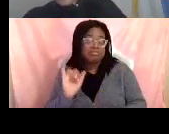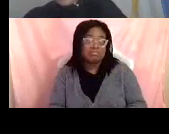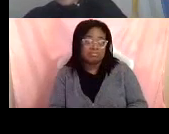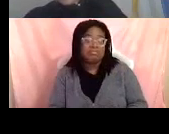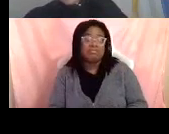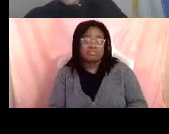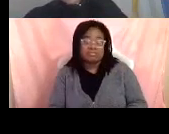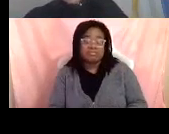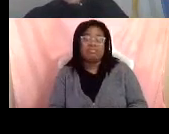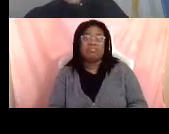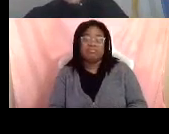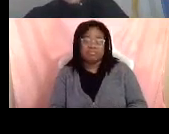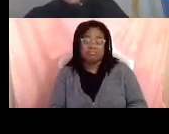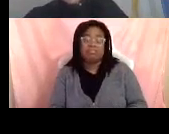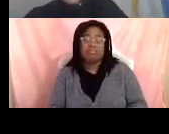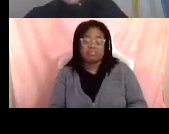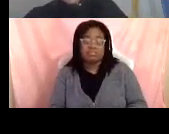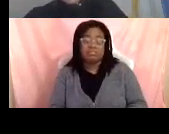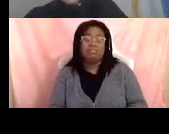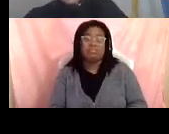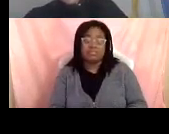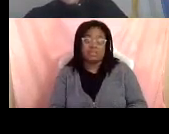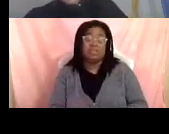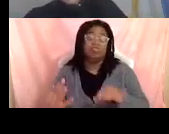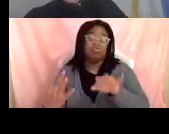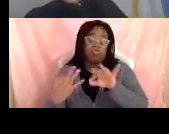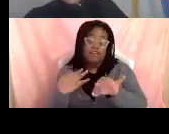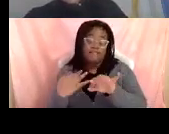Police brutality, traffic caution,